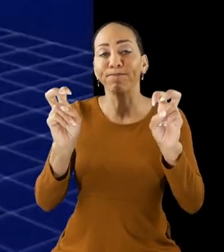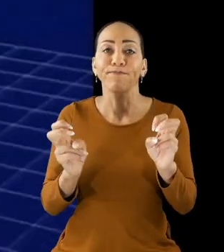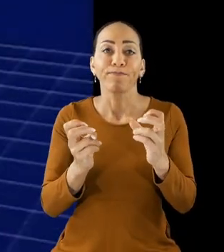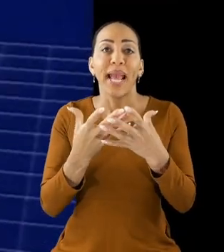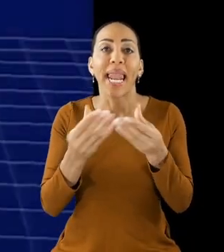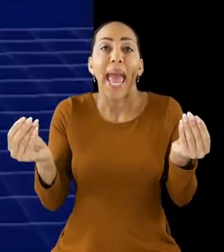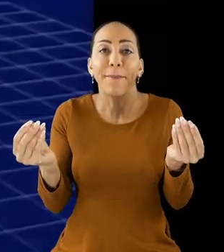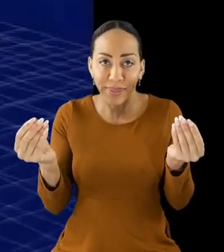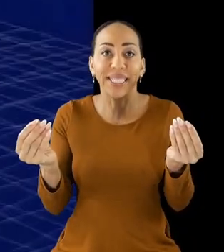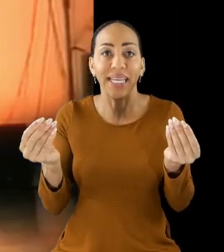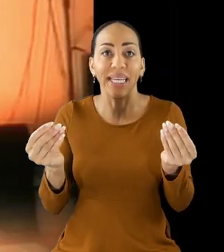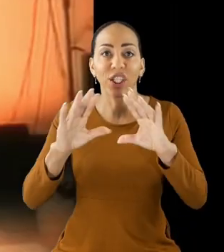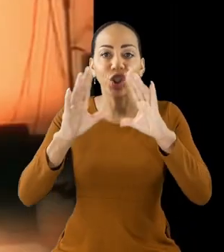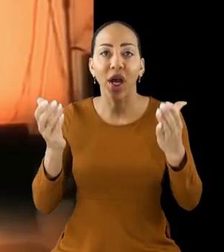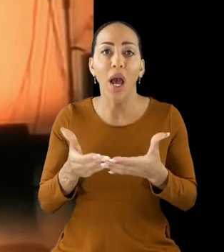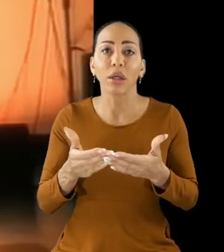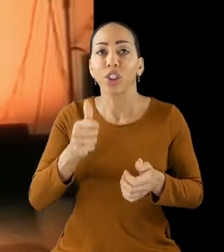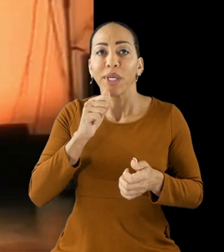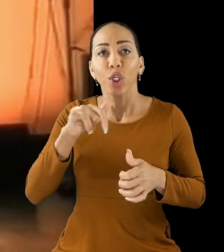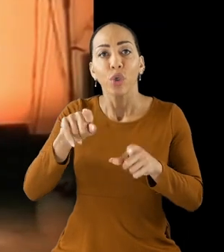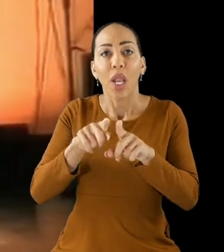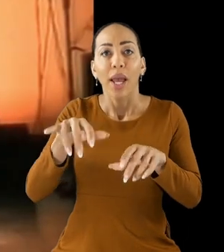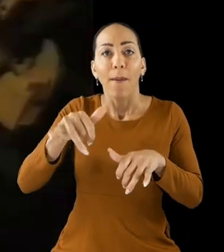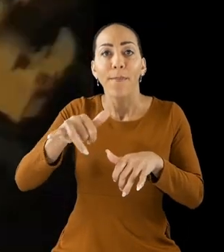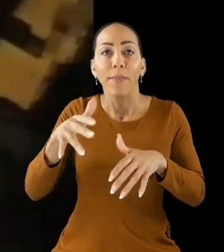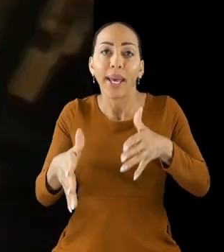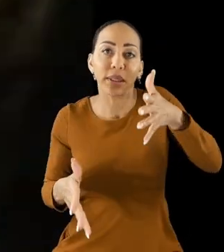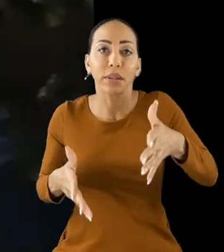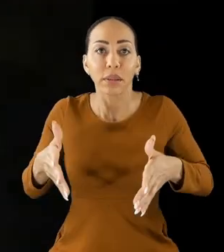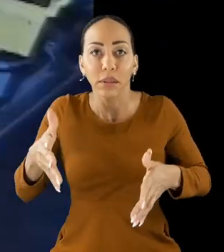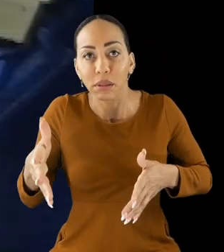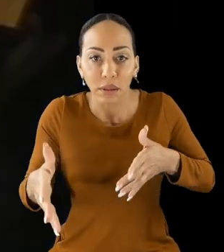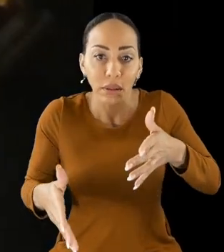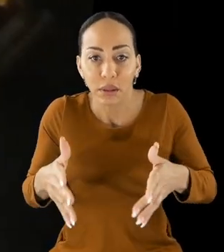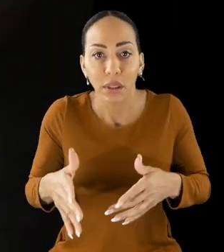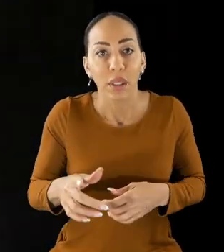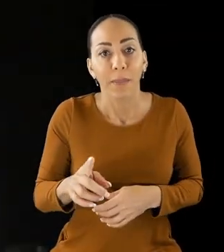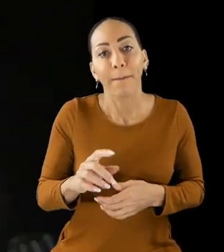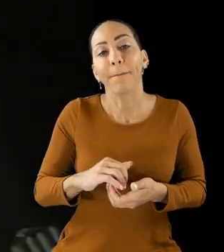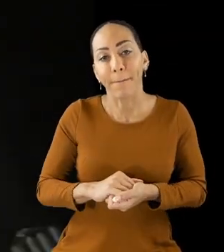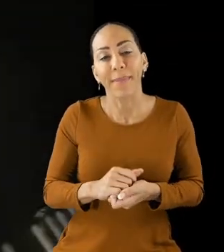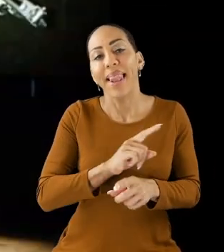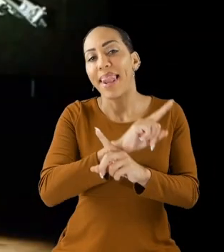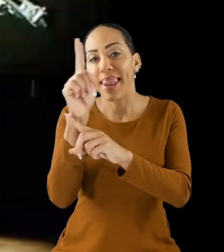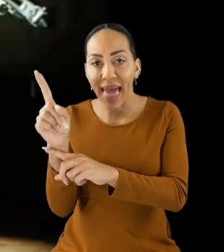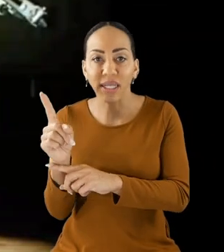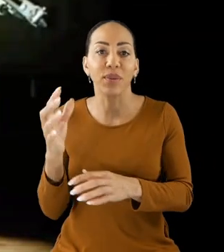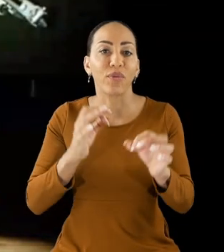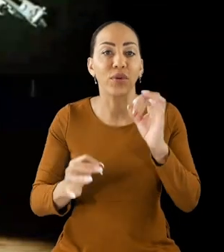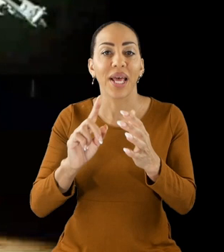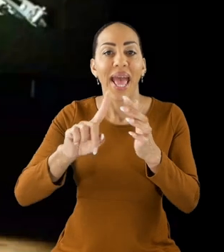human cadaver to be jerked like a puppet in a macabre human computer game. But in